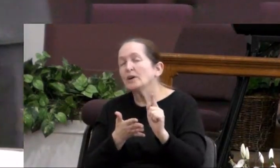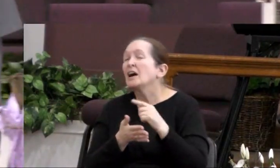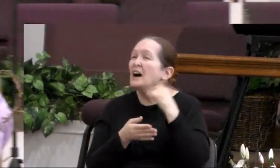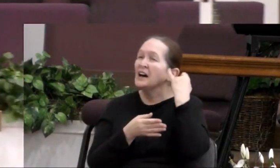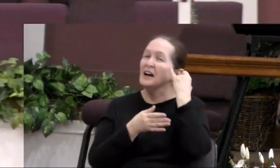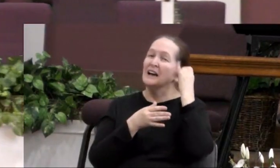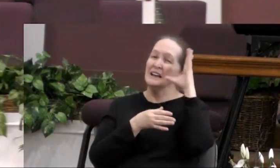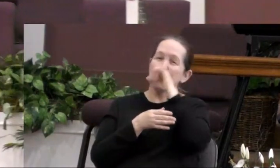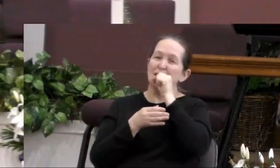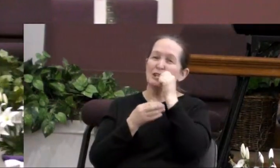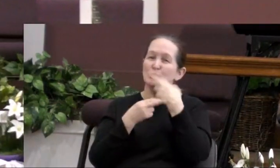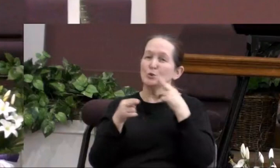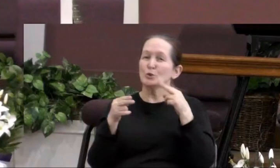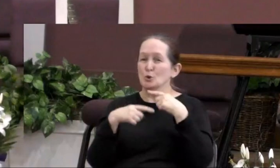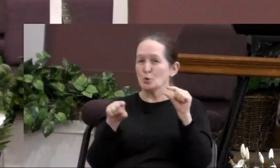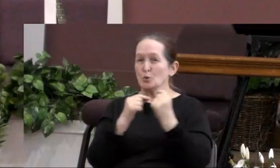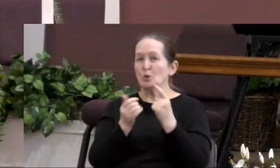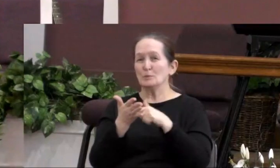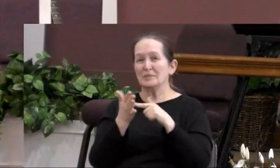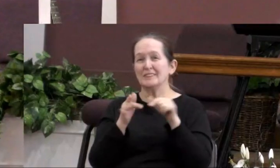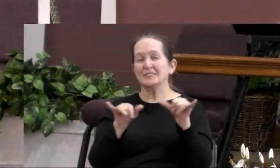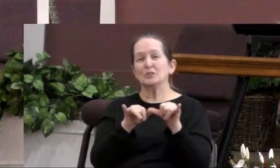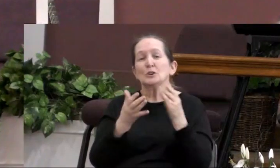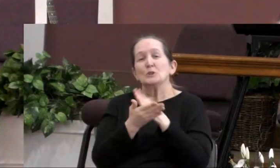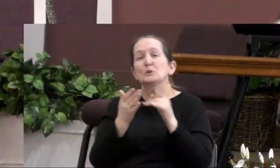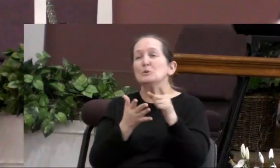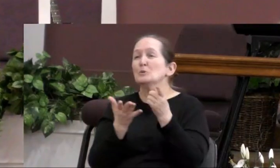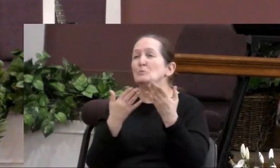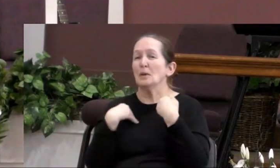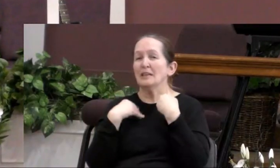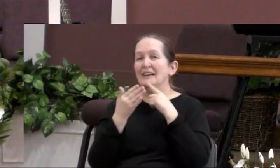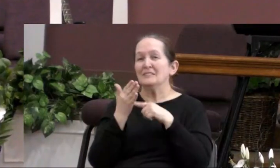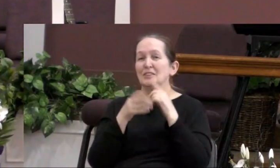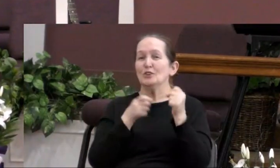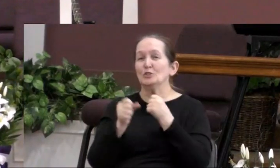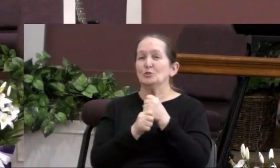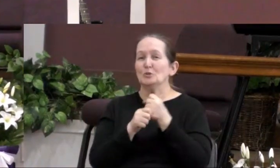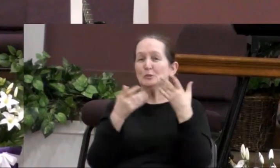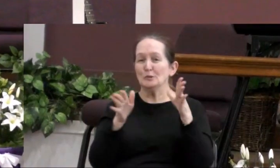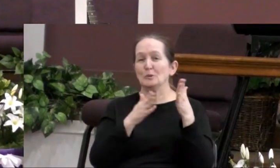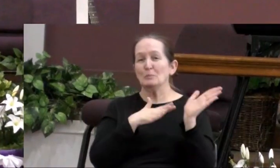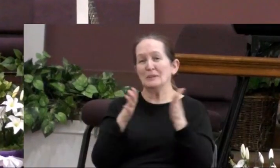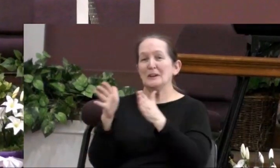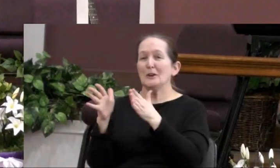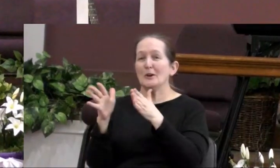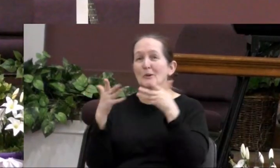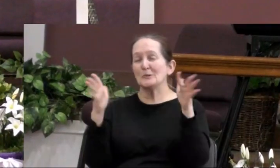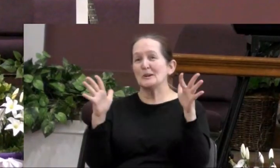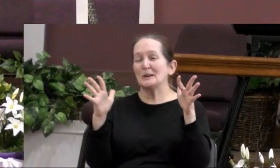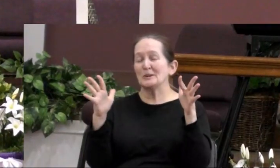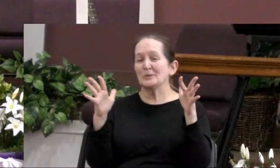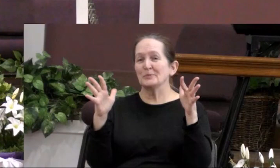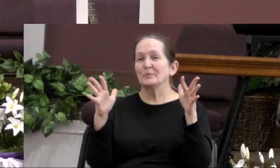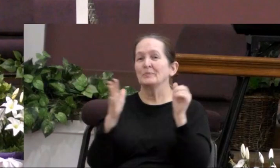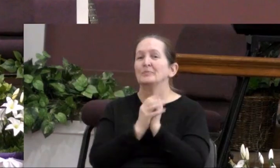I would imagine in a group this size, there are some of you out there that probably have this year planned out already.